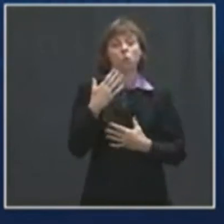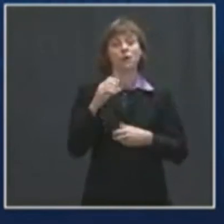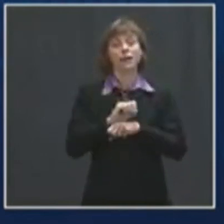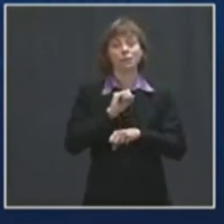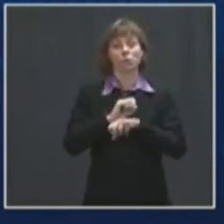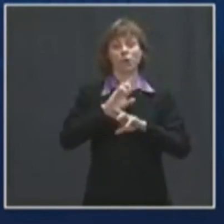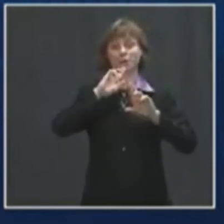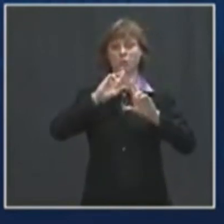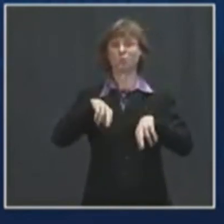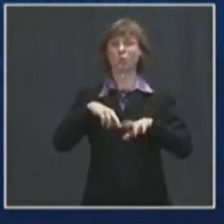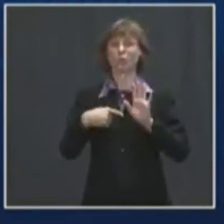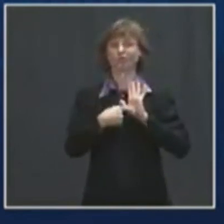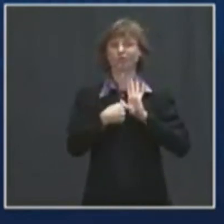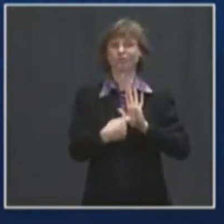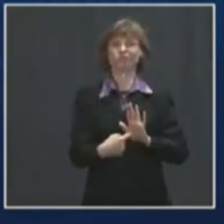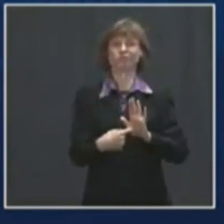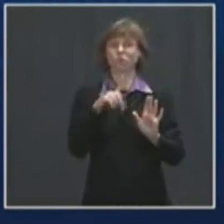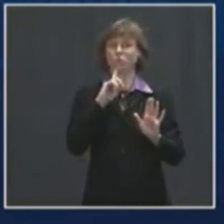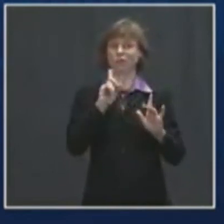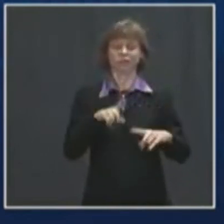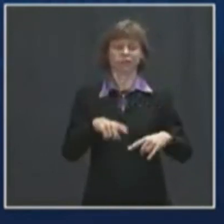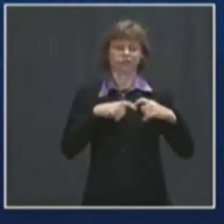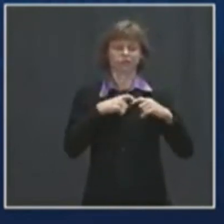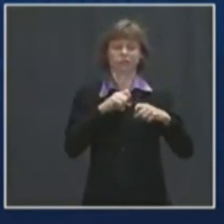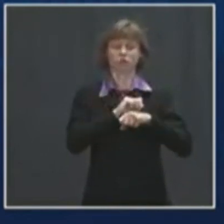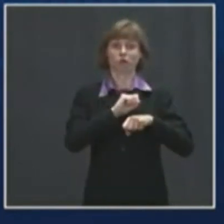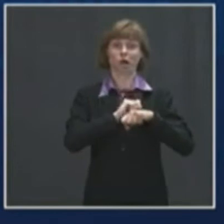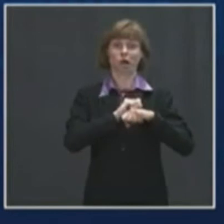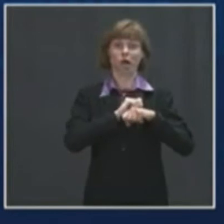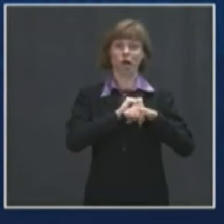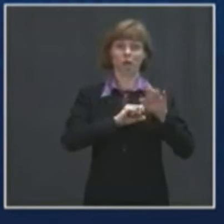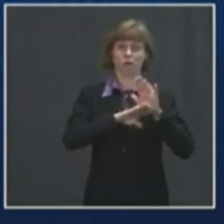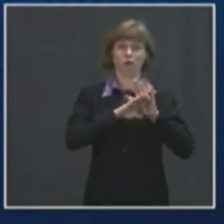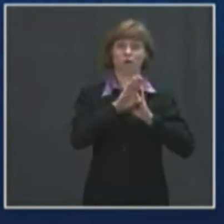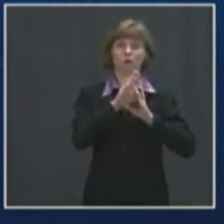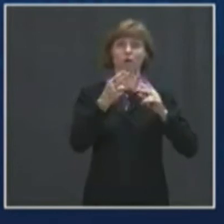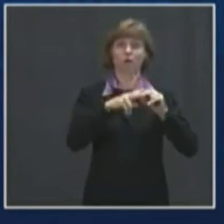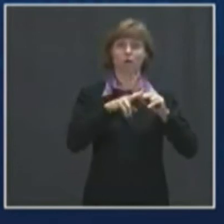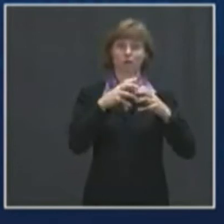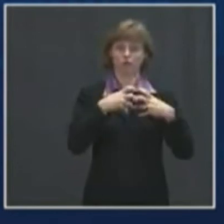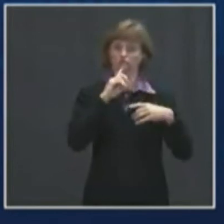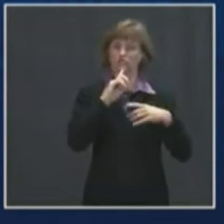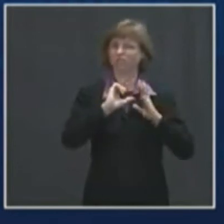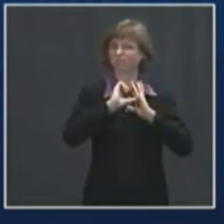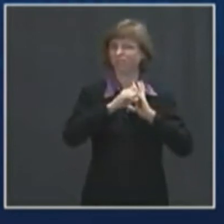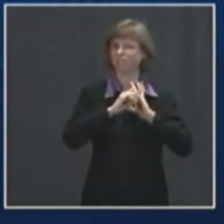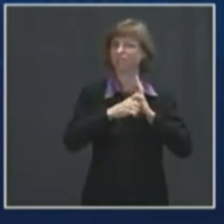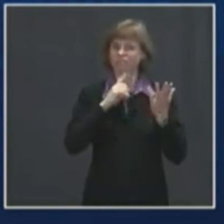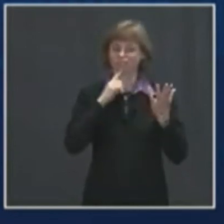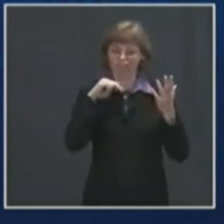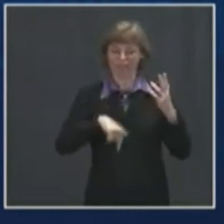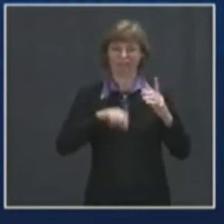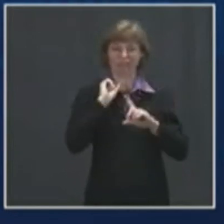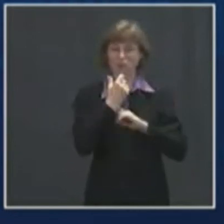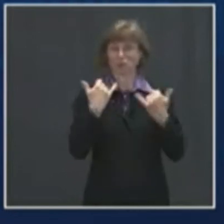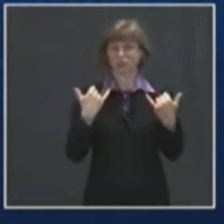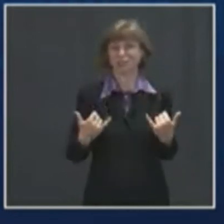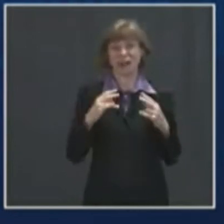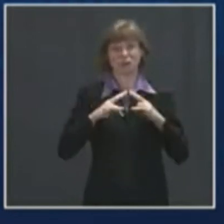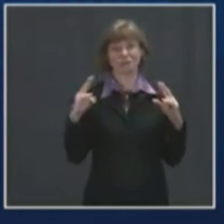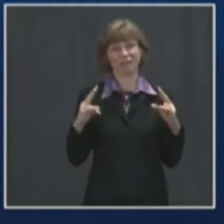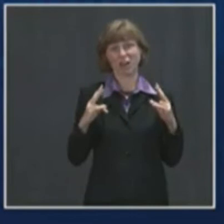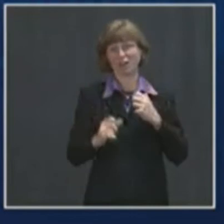a stall in the American job creation machine and underscores how precarious a situation our economy is in.